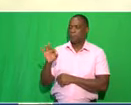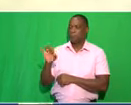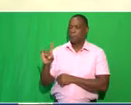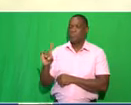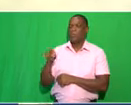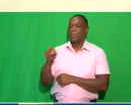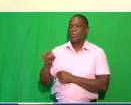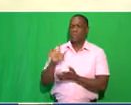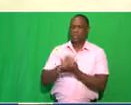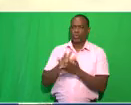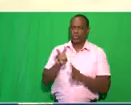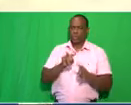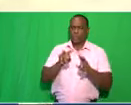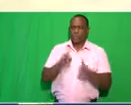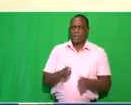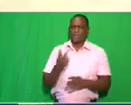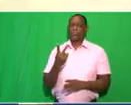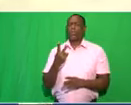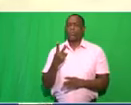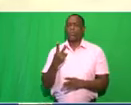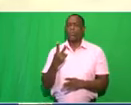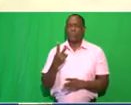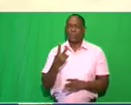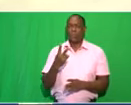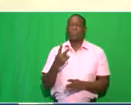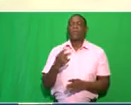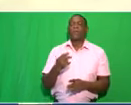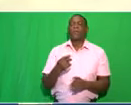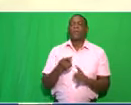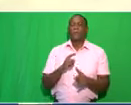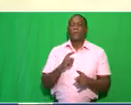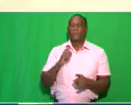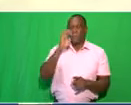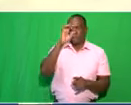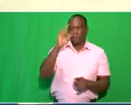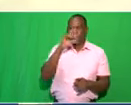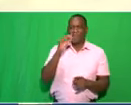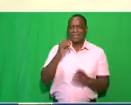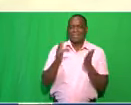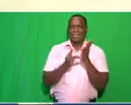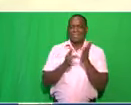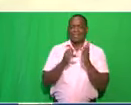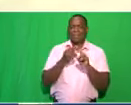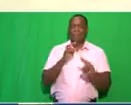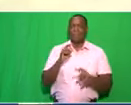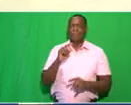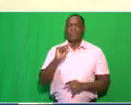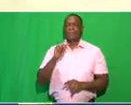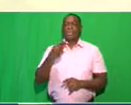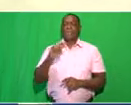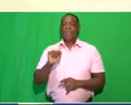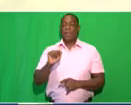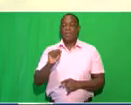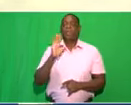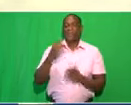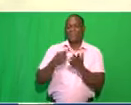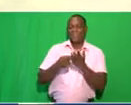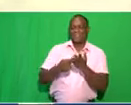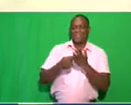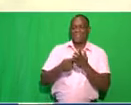Acton from the Division of Education, Research and Technology, the Tobago House of Assembly. And he's here to speak with us today about the policy